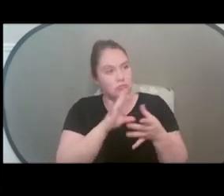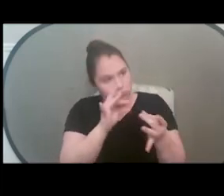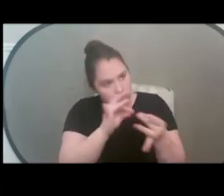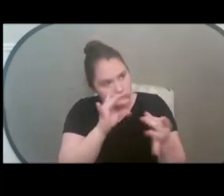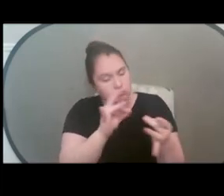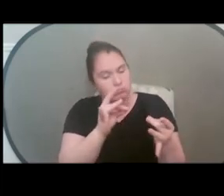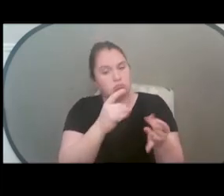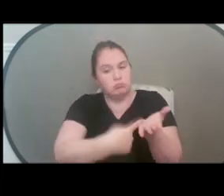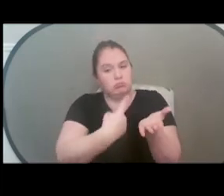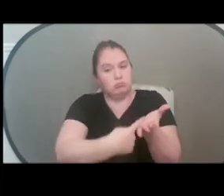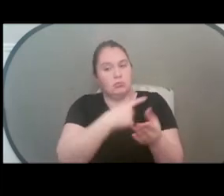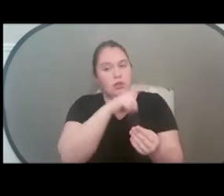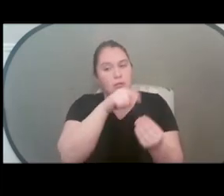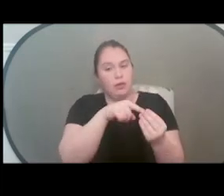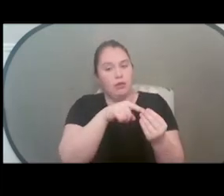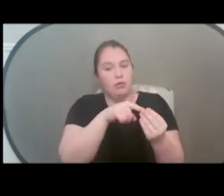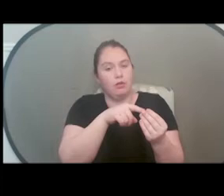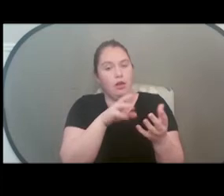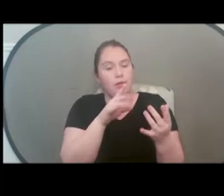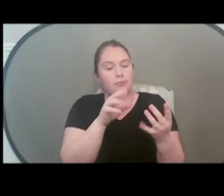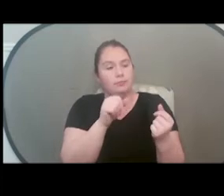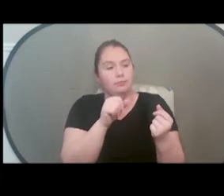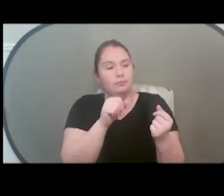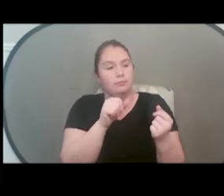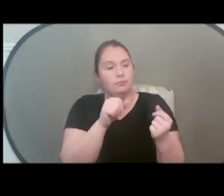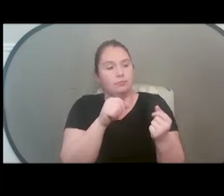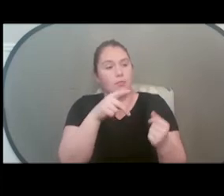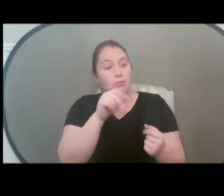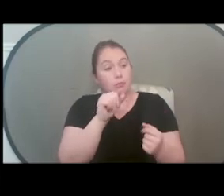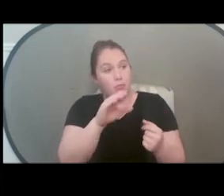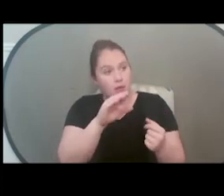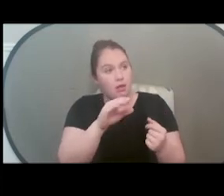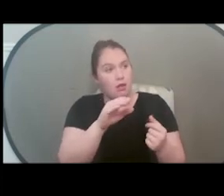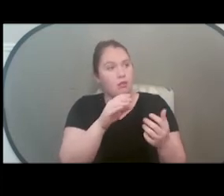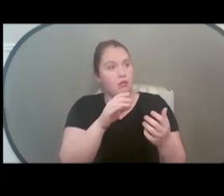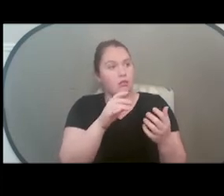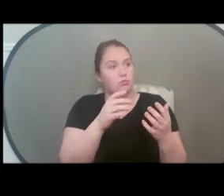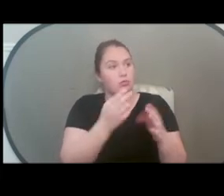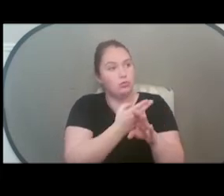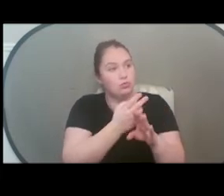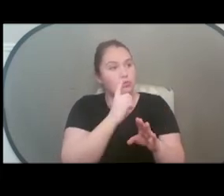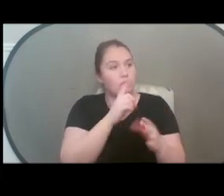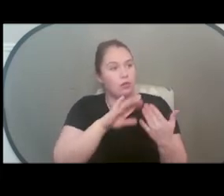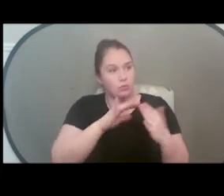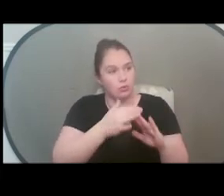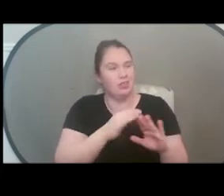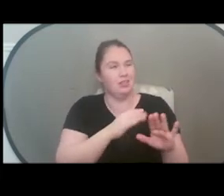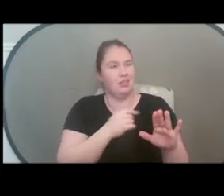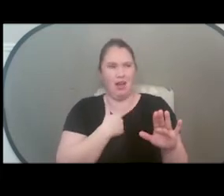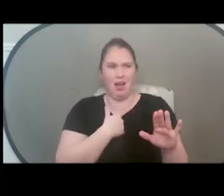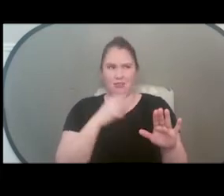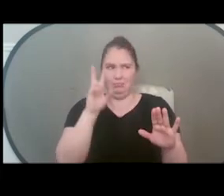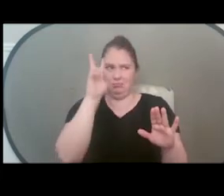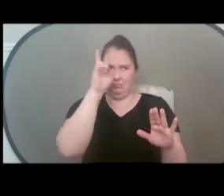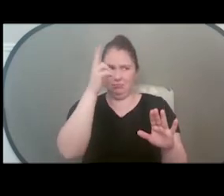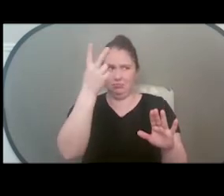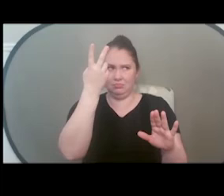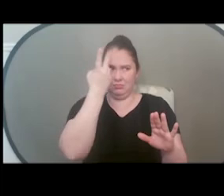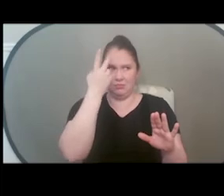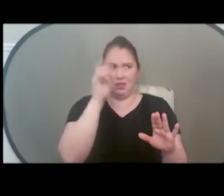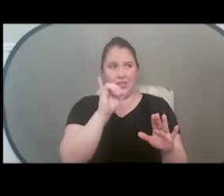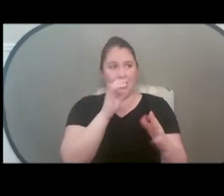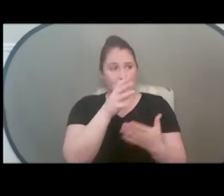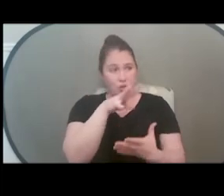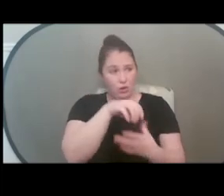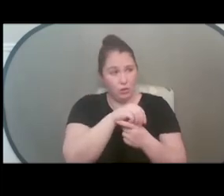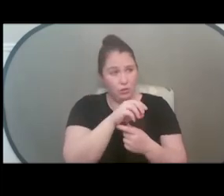of an auditorium type facility for the community. Did I misunderstand that that's part of the auditorium that